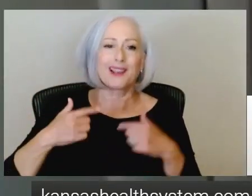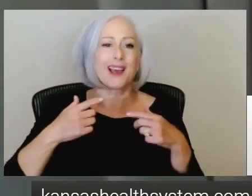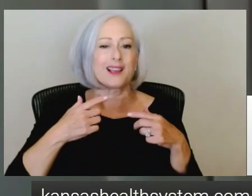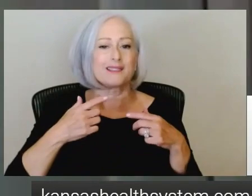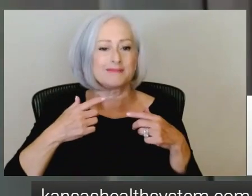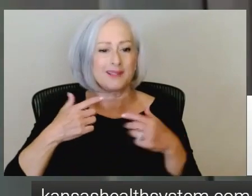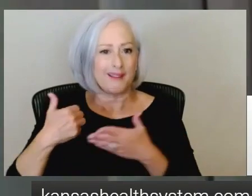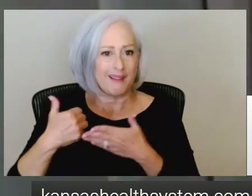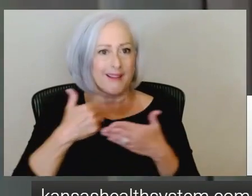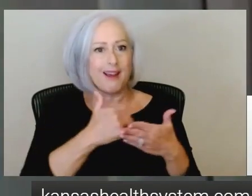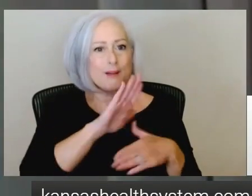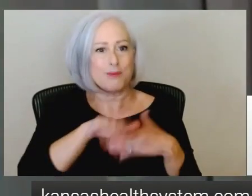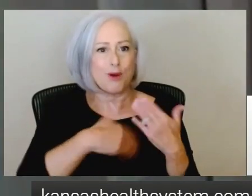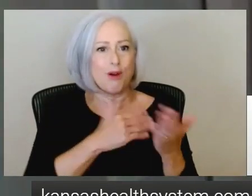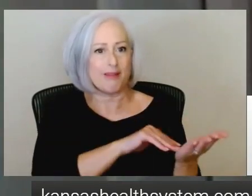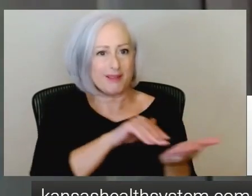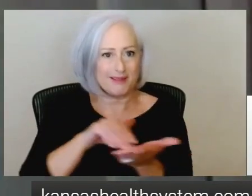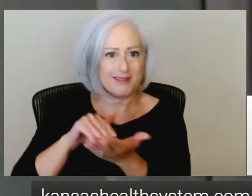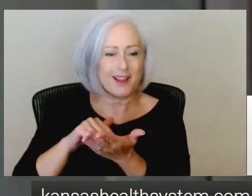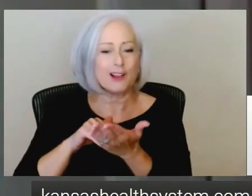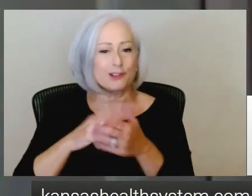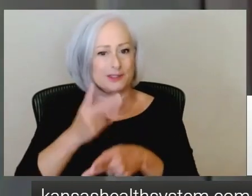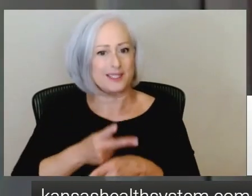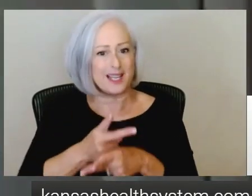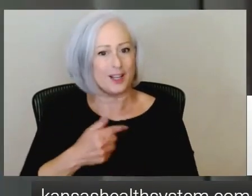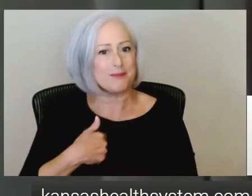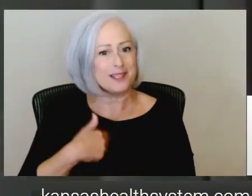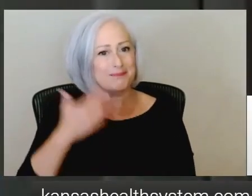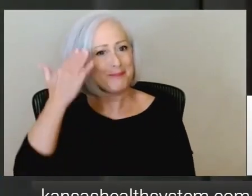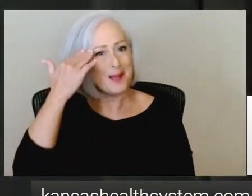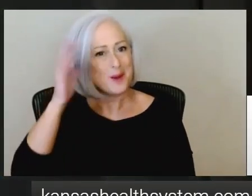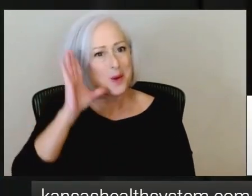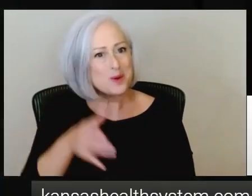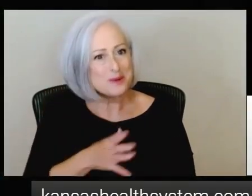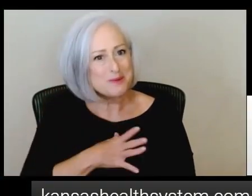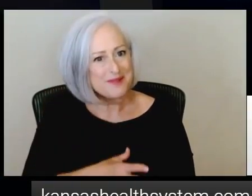so I know that I'm going to be okay.